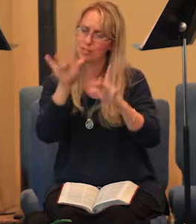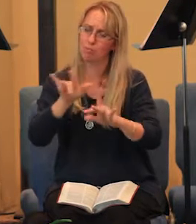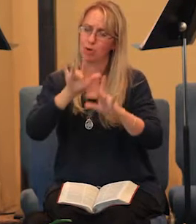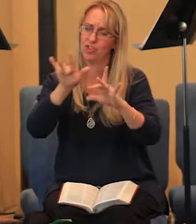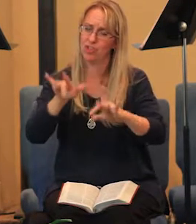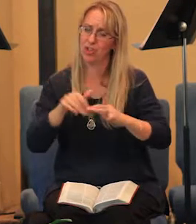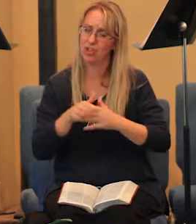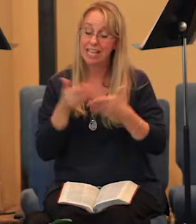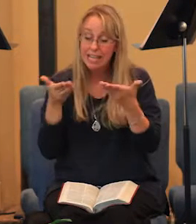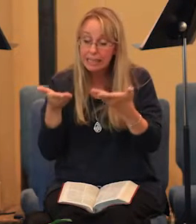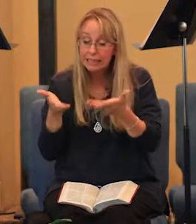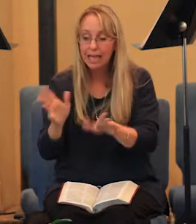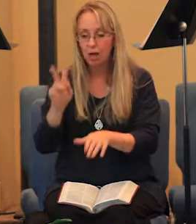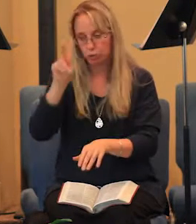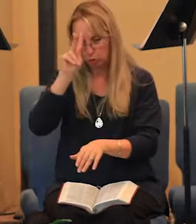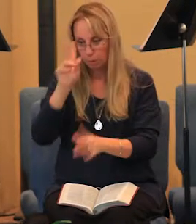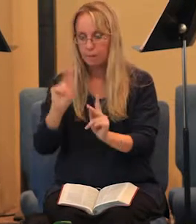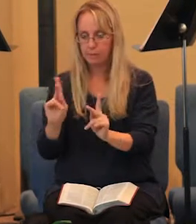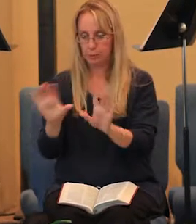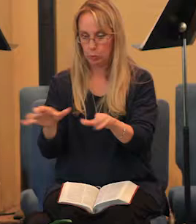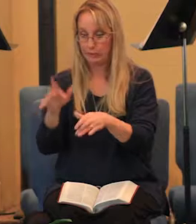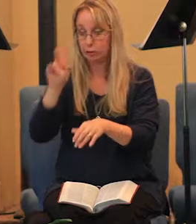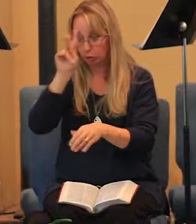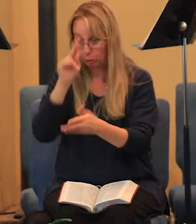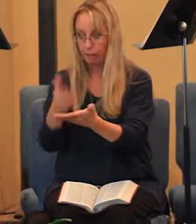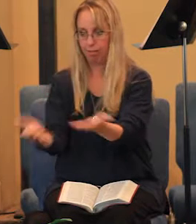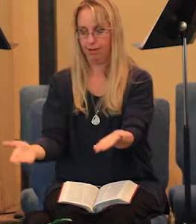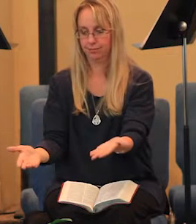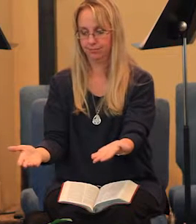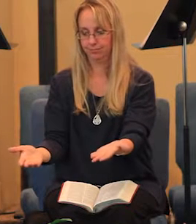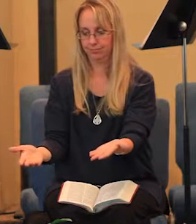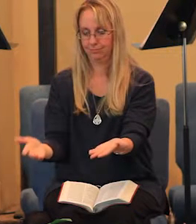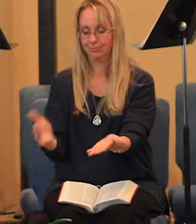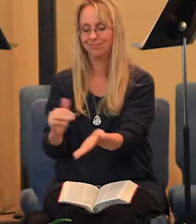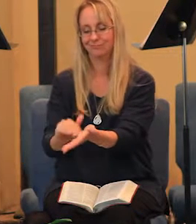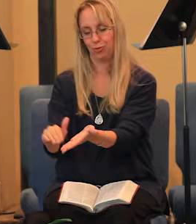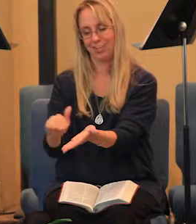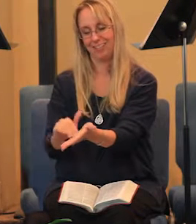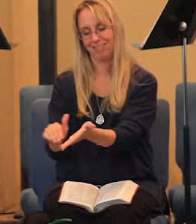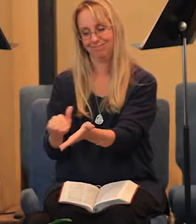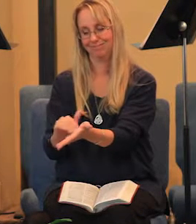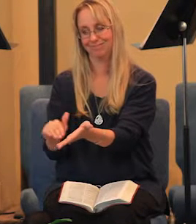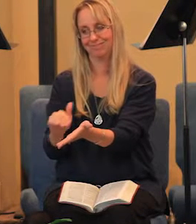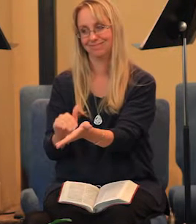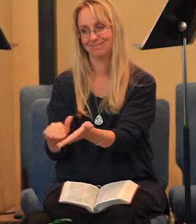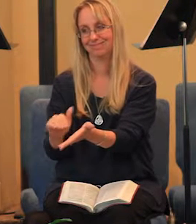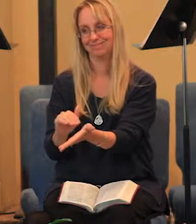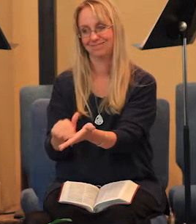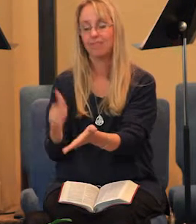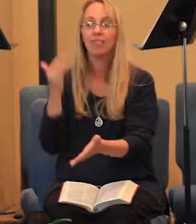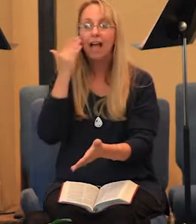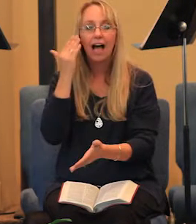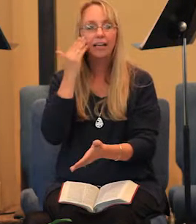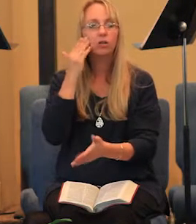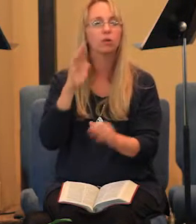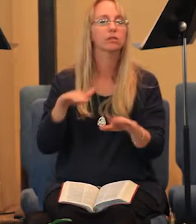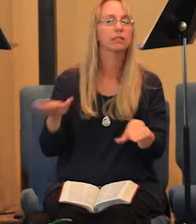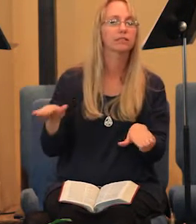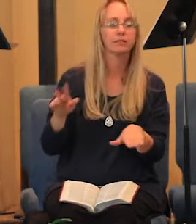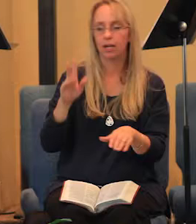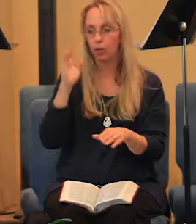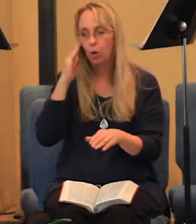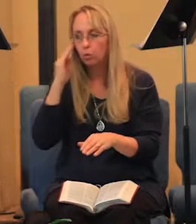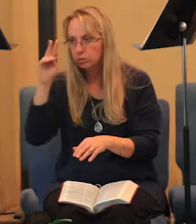allows stupid people who do stupid things to be forgiven. And I know if there were kids in here, stupid's not a good